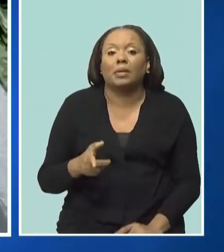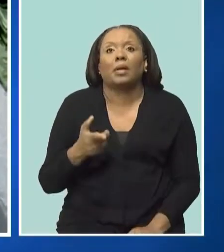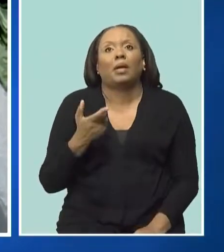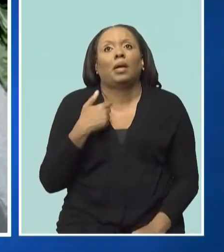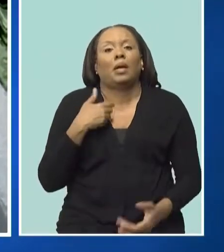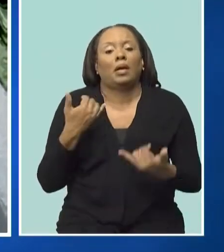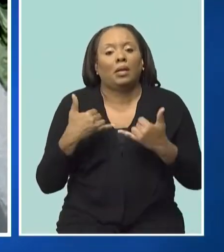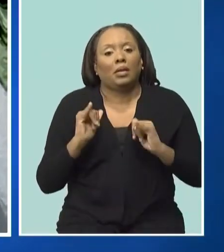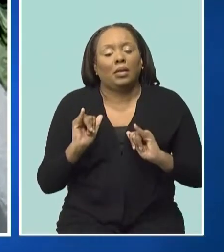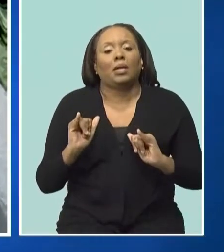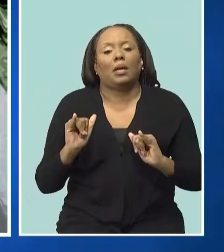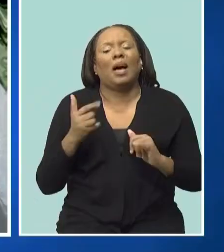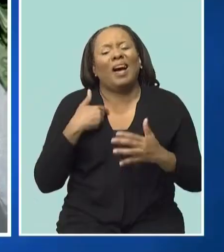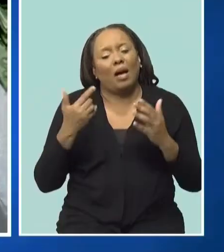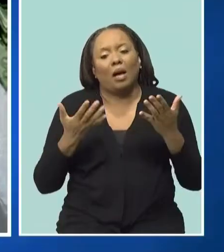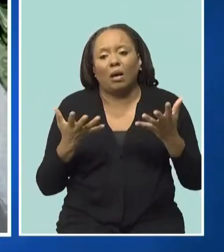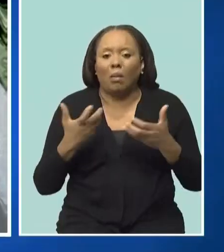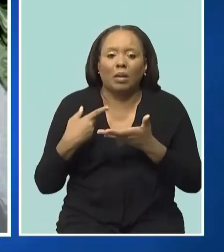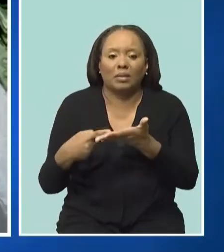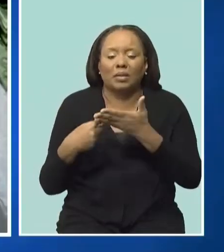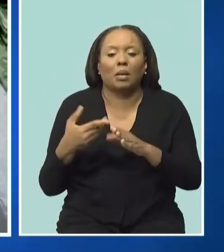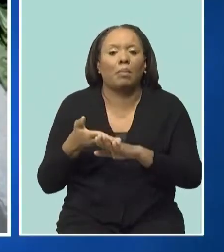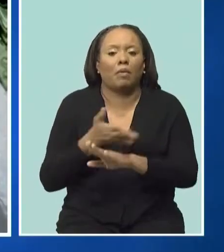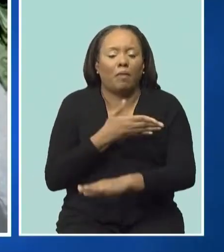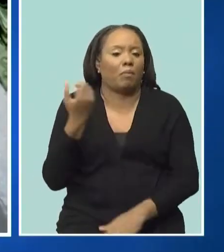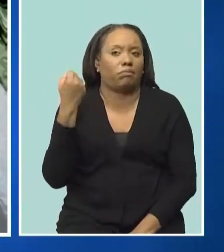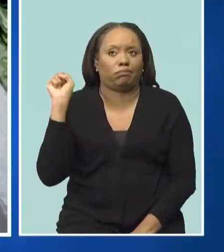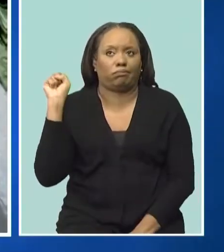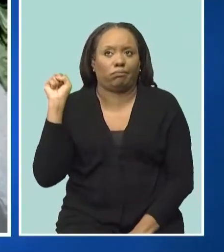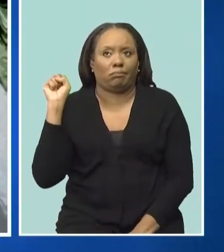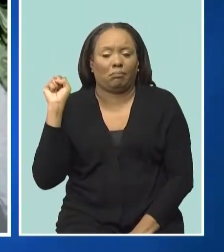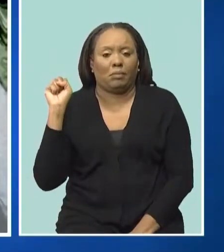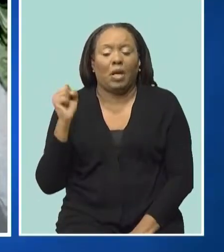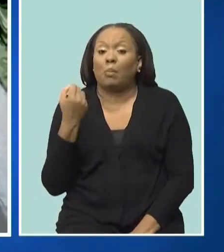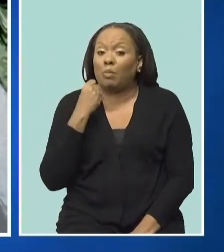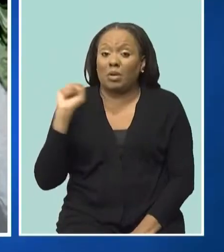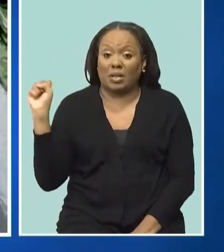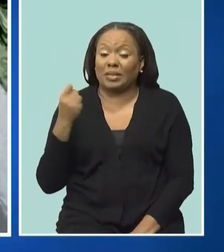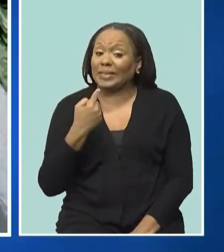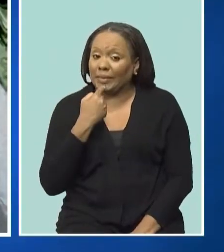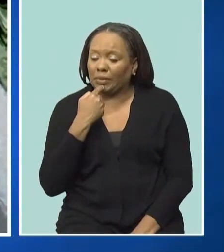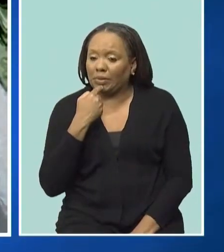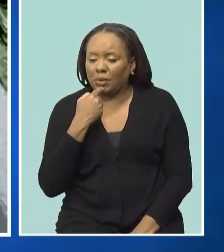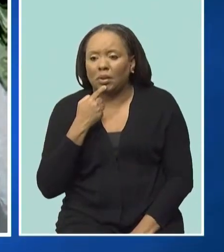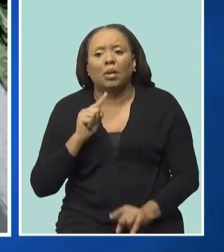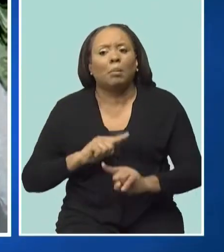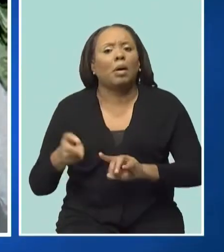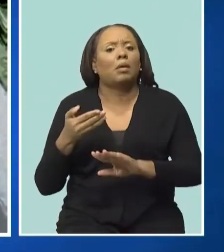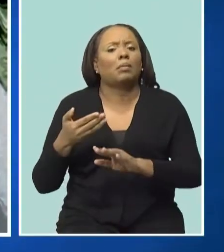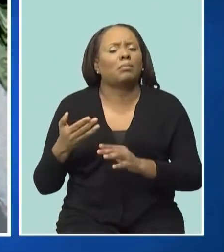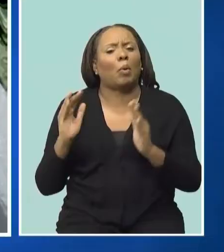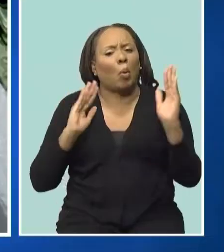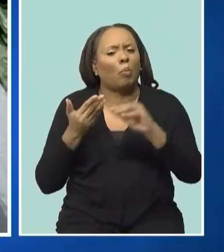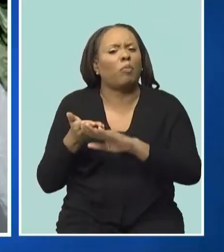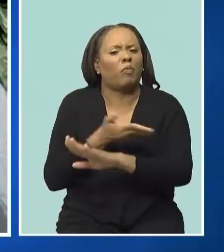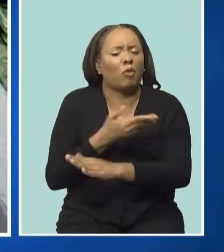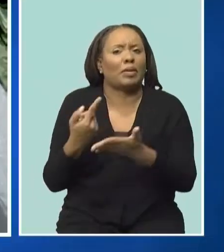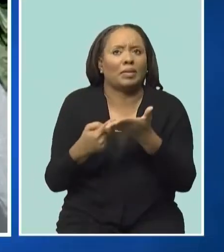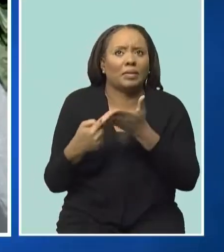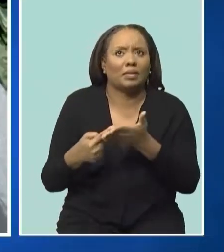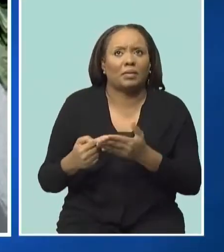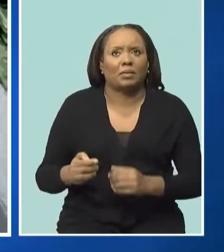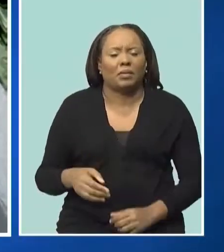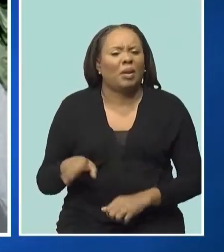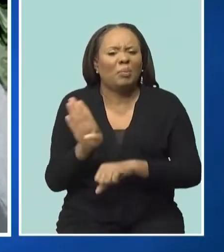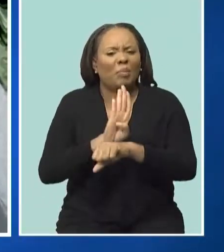discussion before we take action, serious action, because we don't consider Barbados